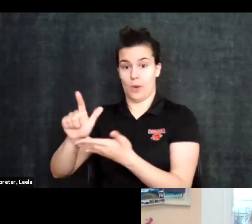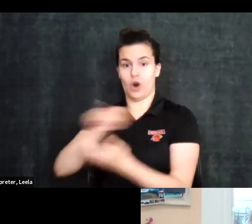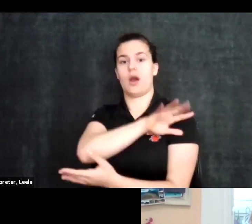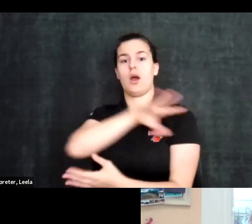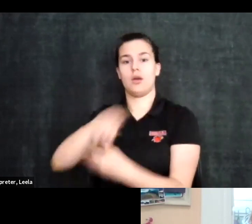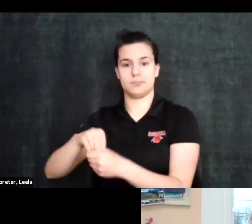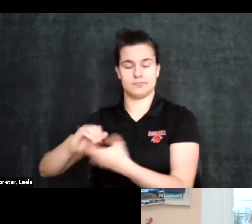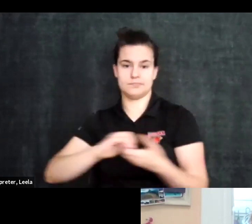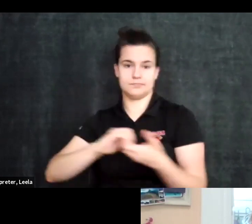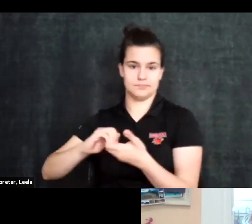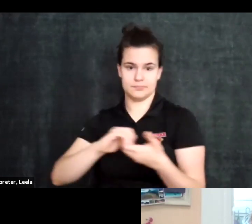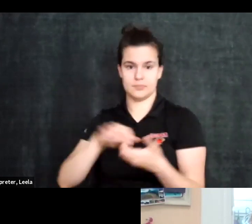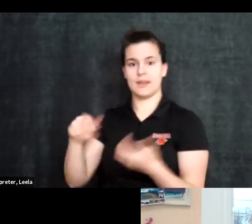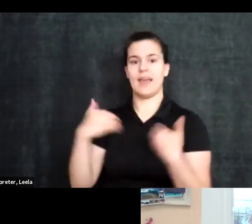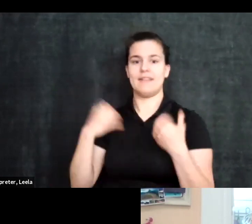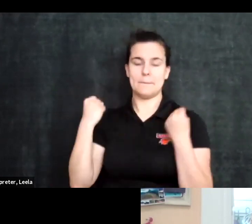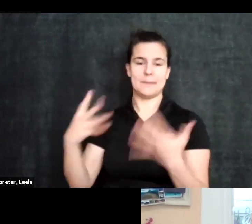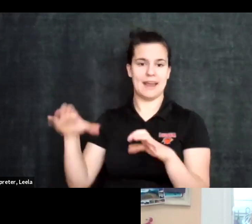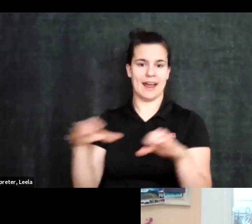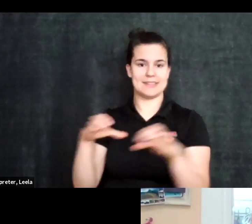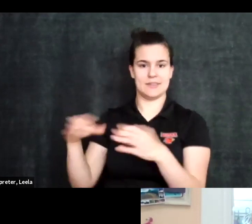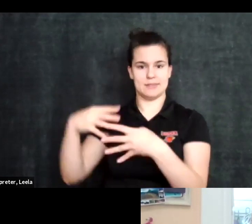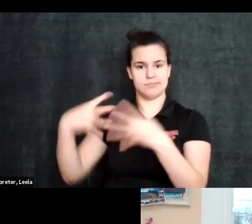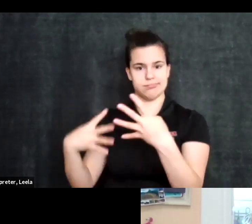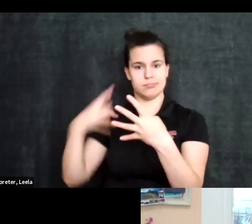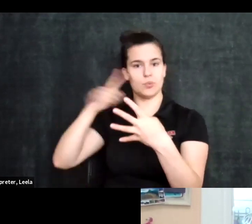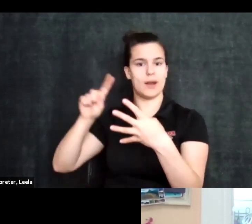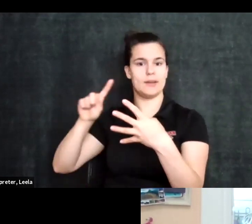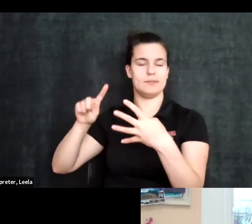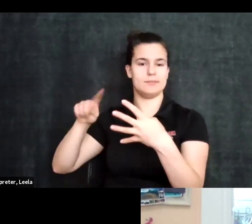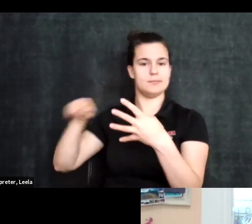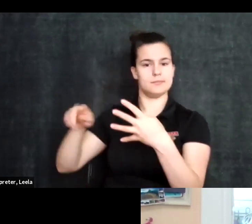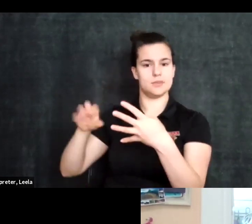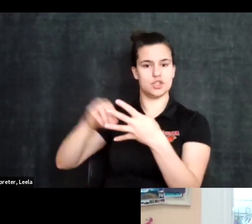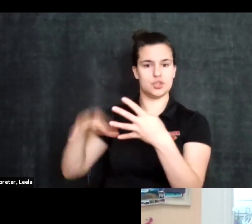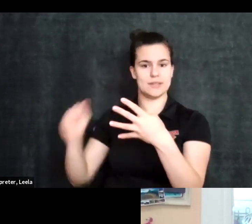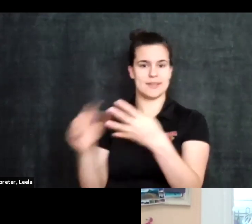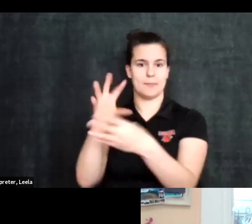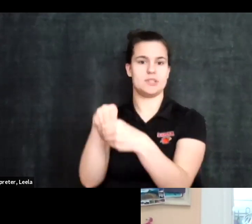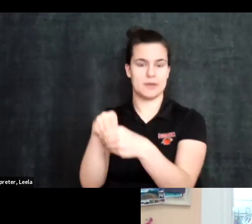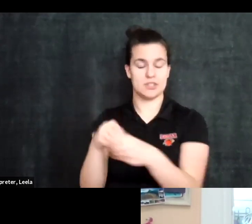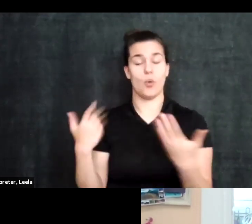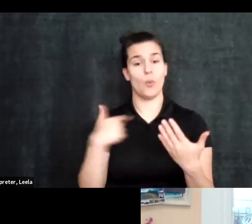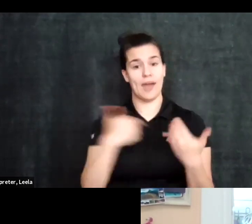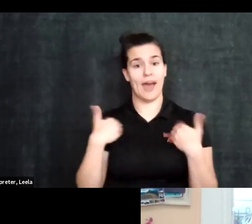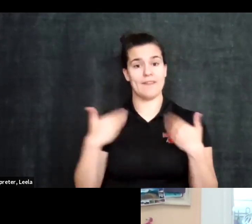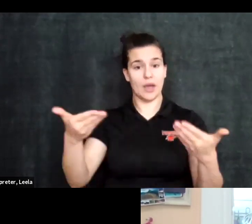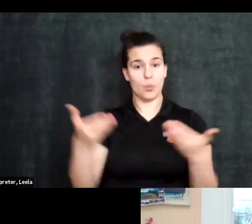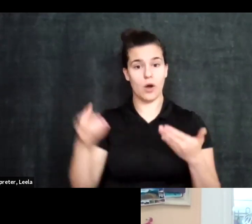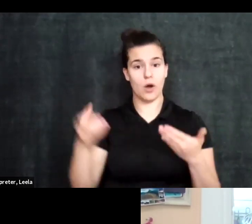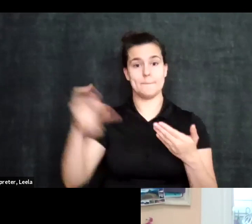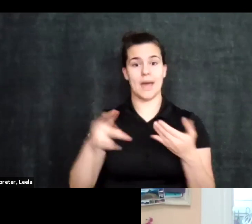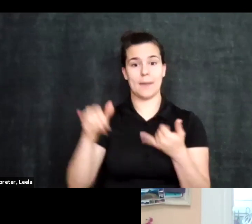activities that the students participate in. We have a student welcome back party in the fall on